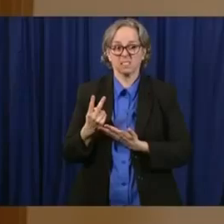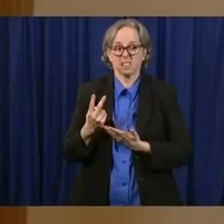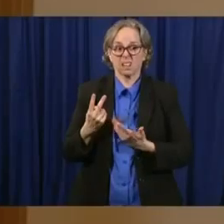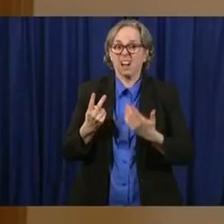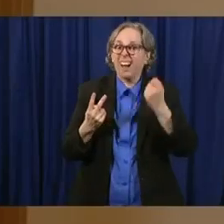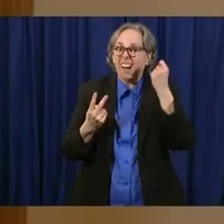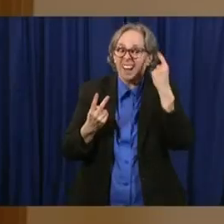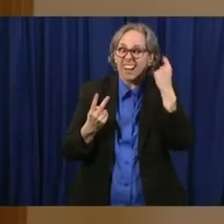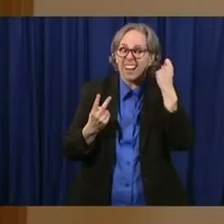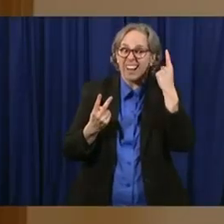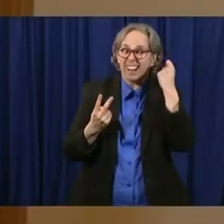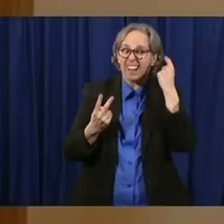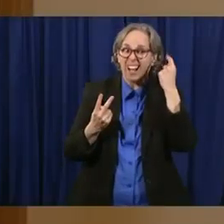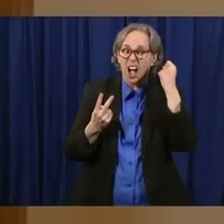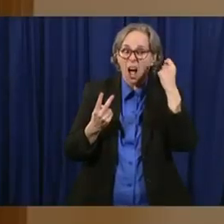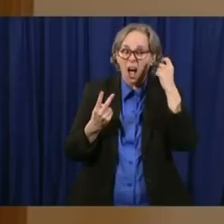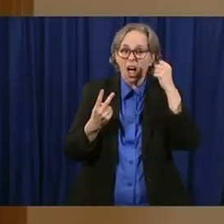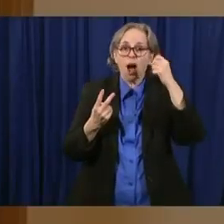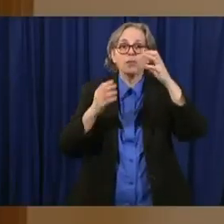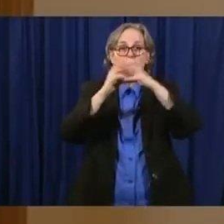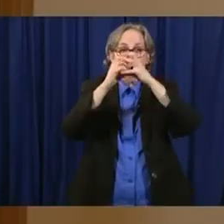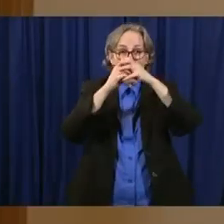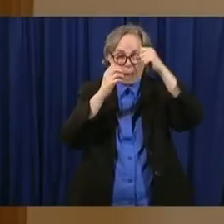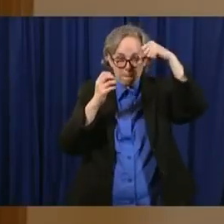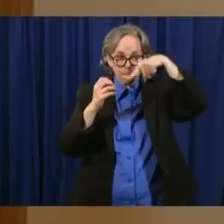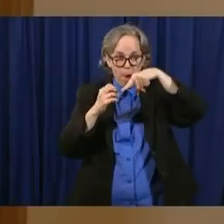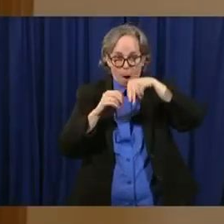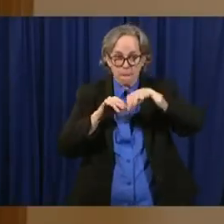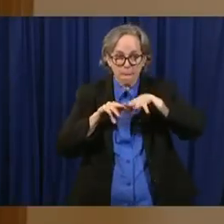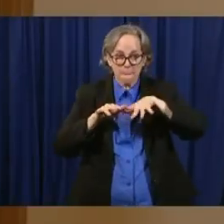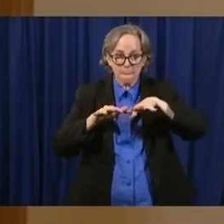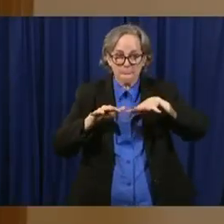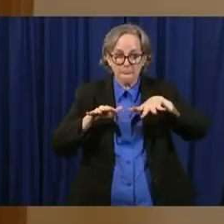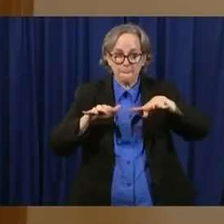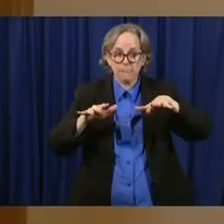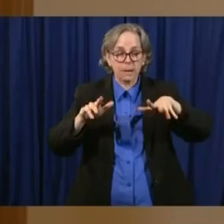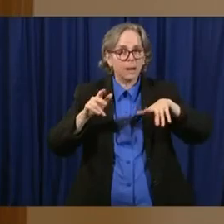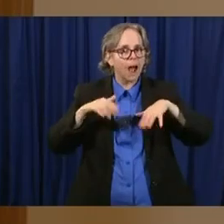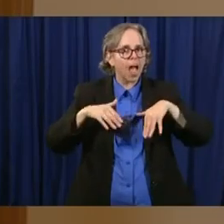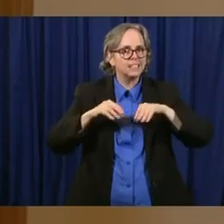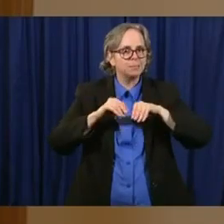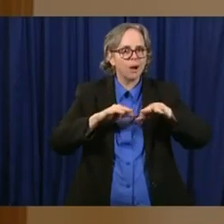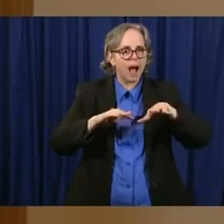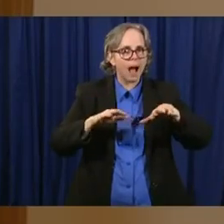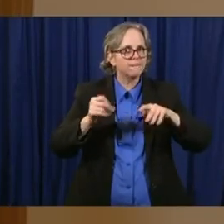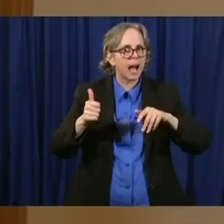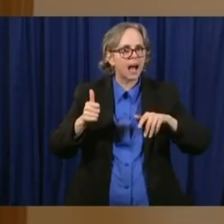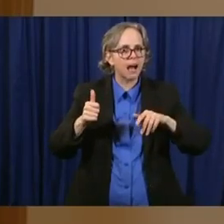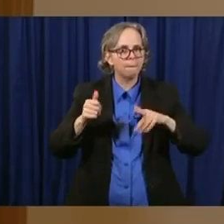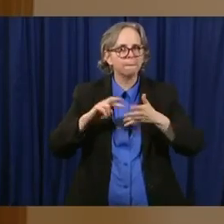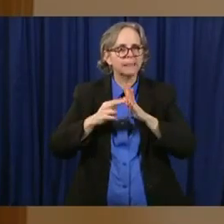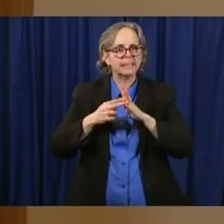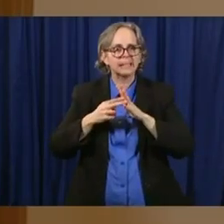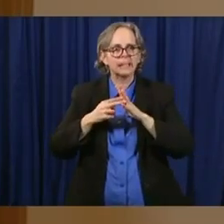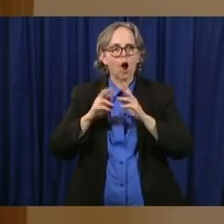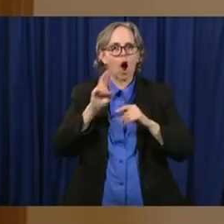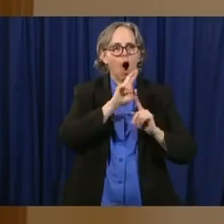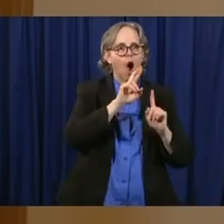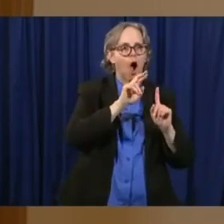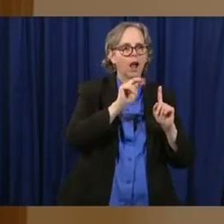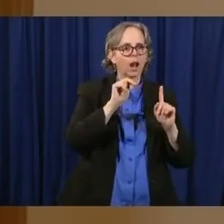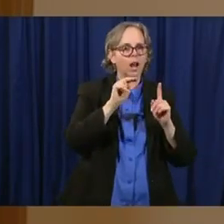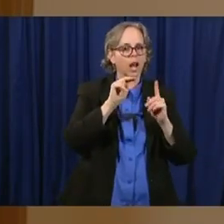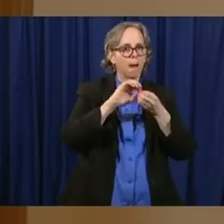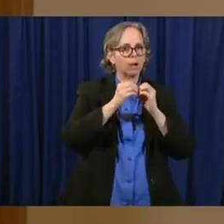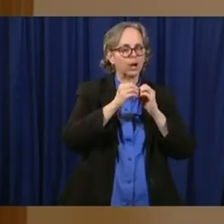pong ball is not snapping off and spreading it to others, means that we have lowered that R0 as a guess, and